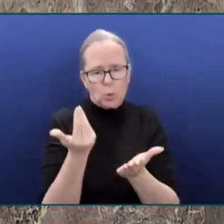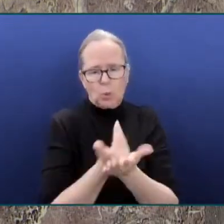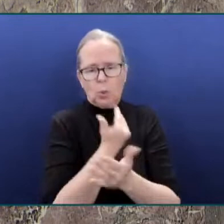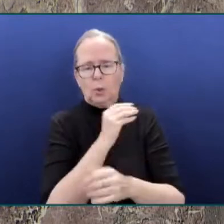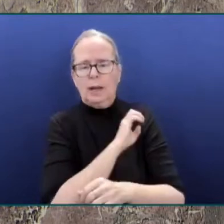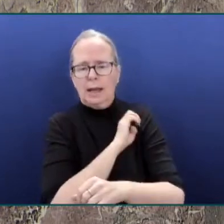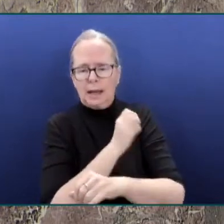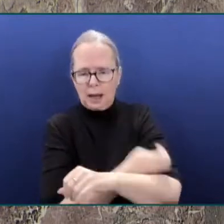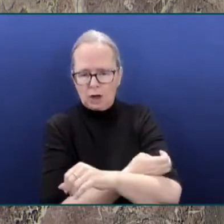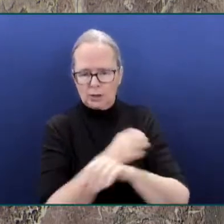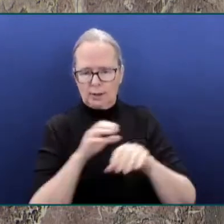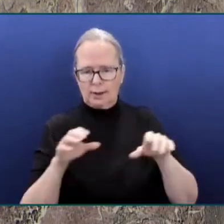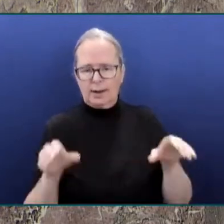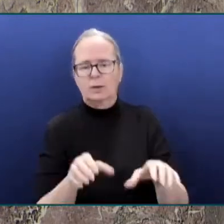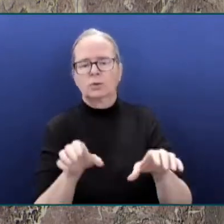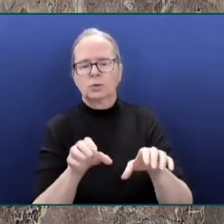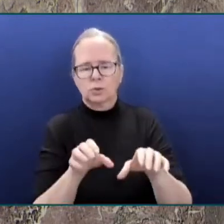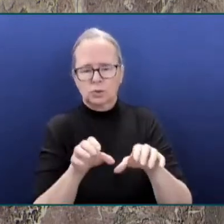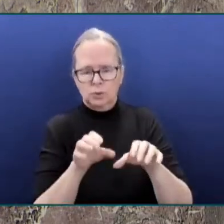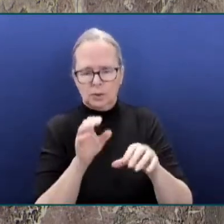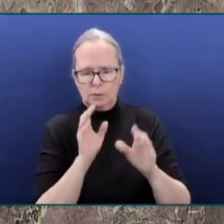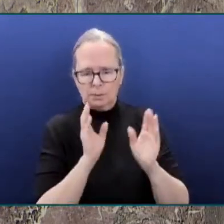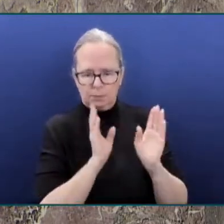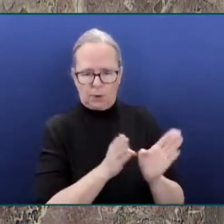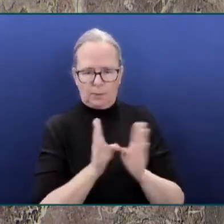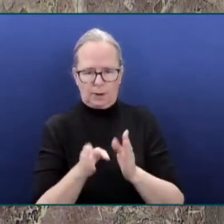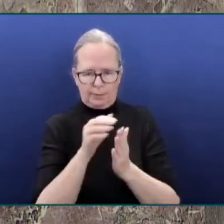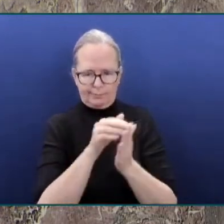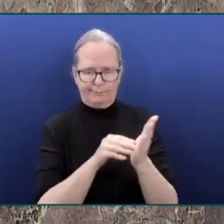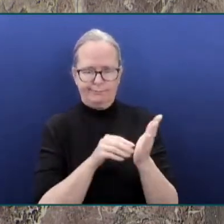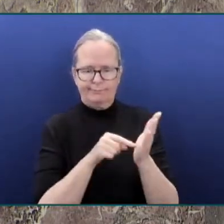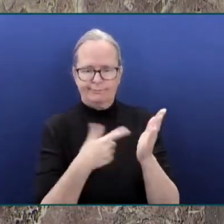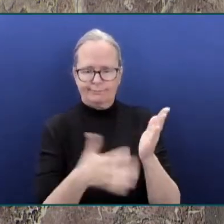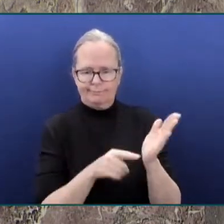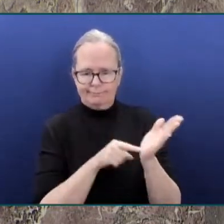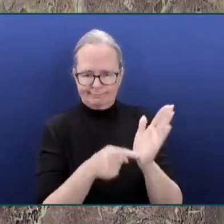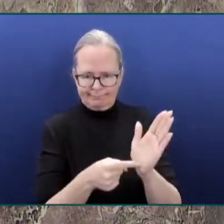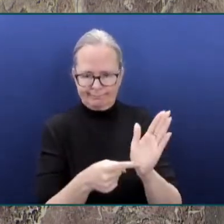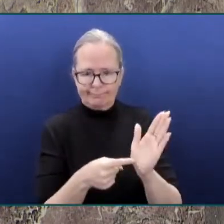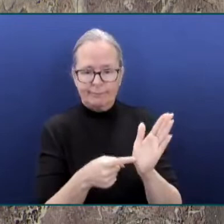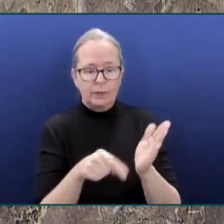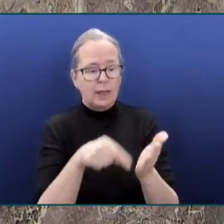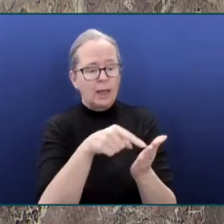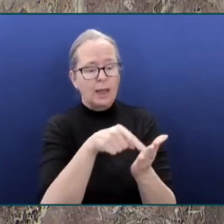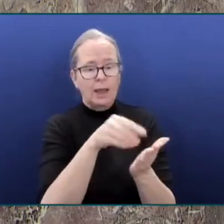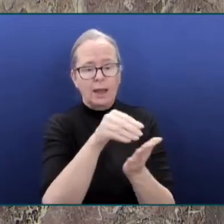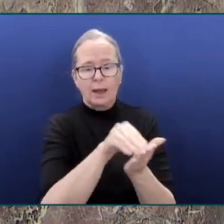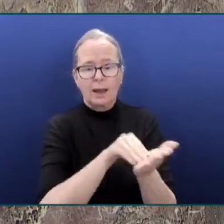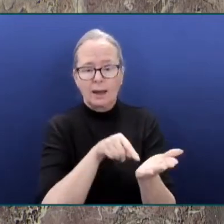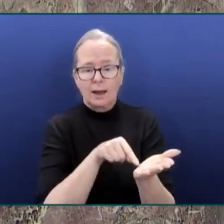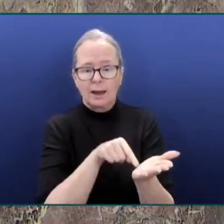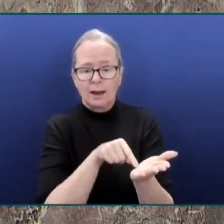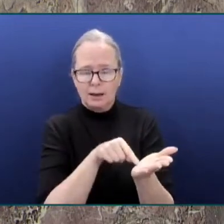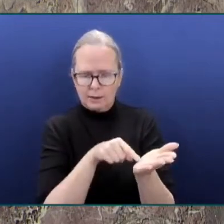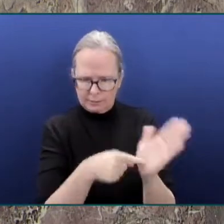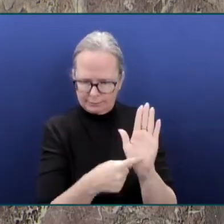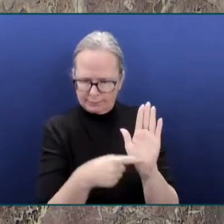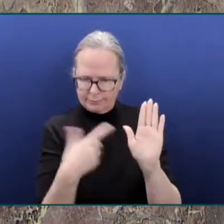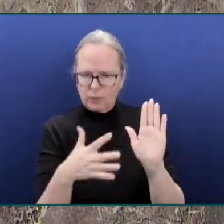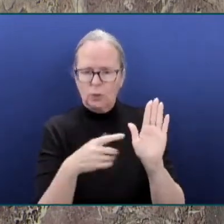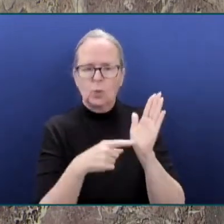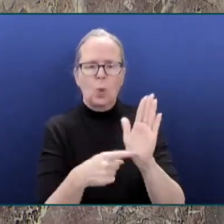is to create a context in which British Columbians can be assured that we will be on track to meet our legislated emission